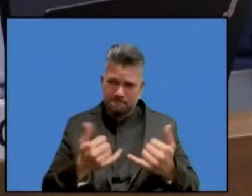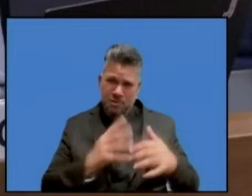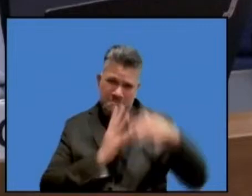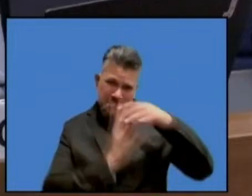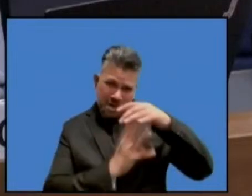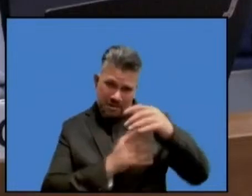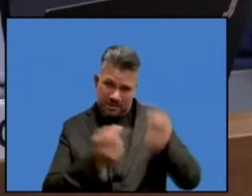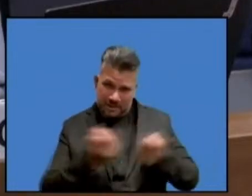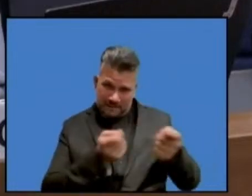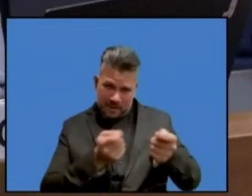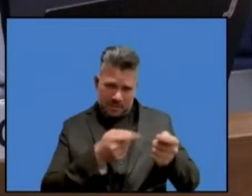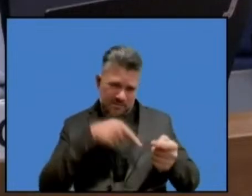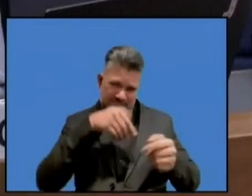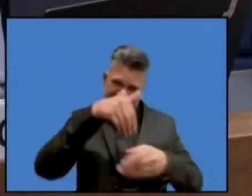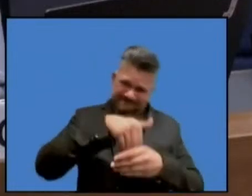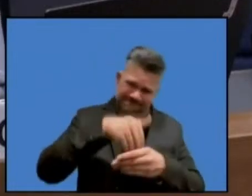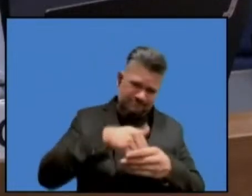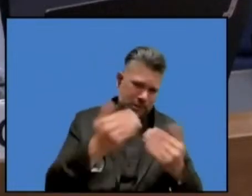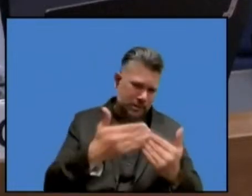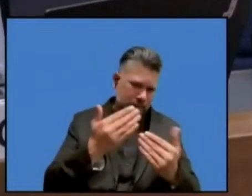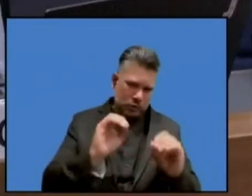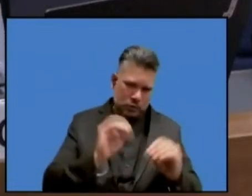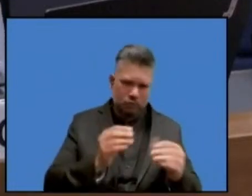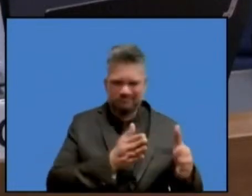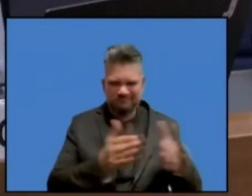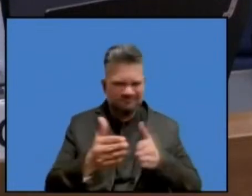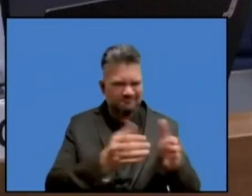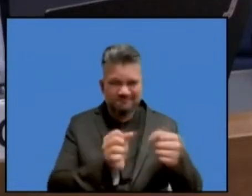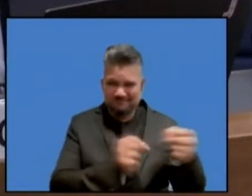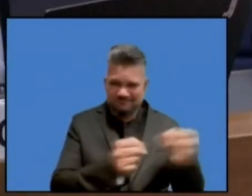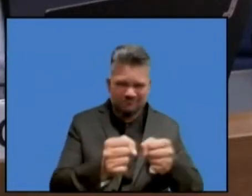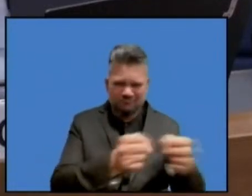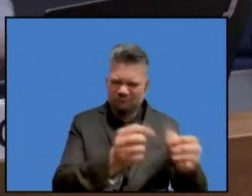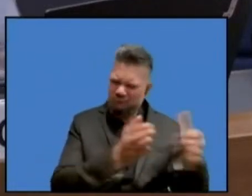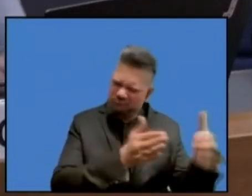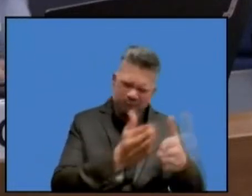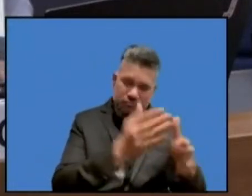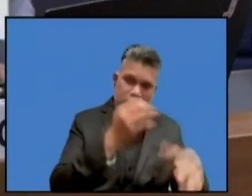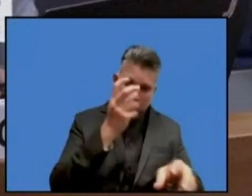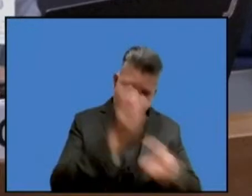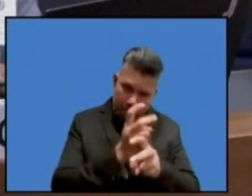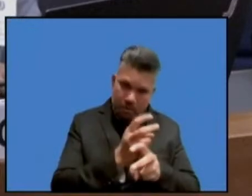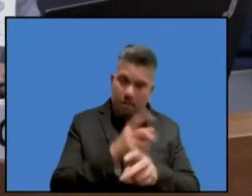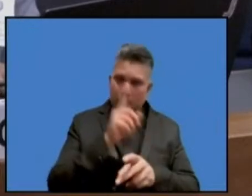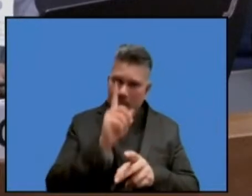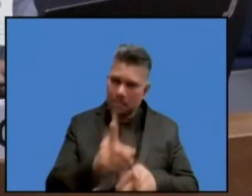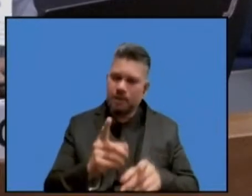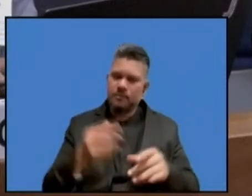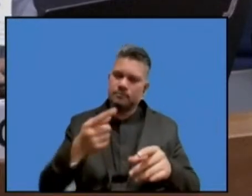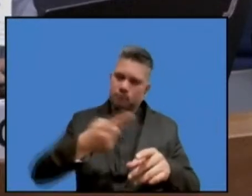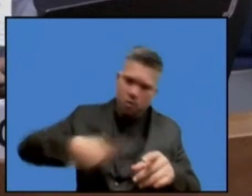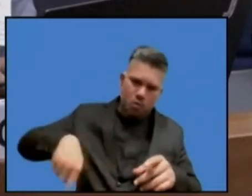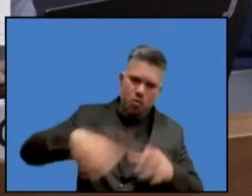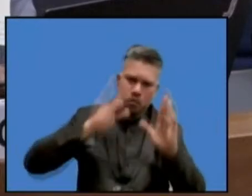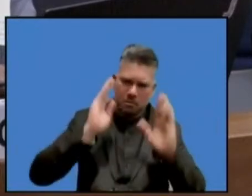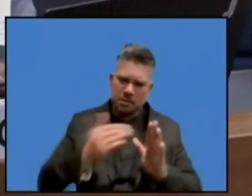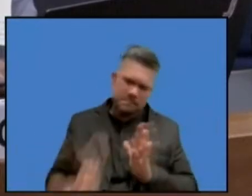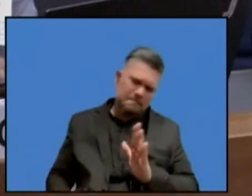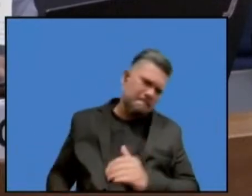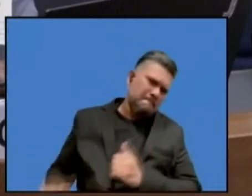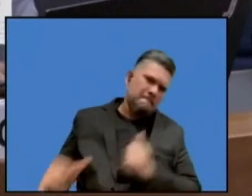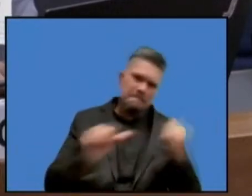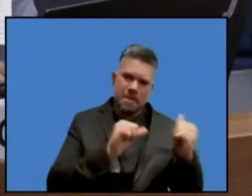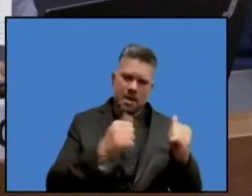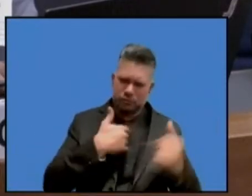us reaffirm our commitment to collaboration, transparency, and migrant-centered policies. Bangladesh looks forward to